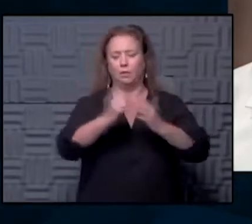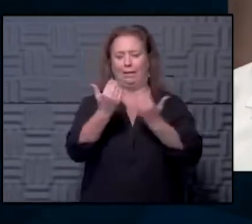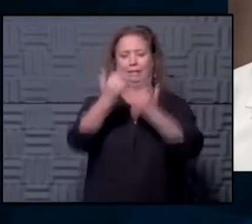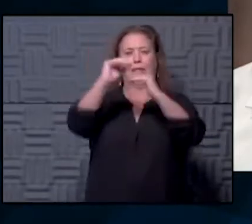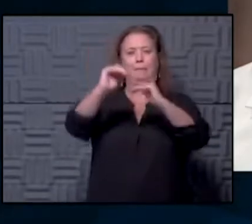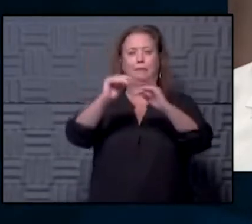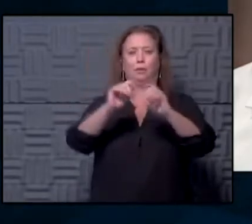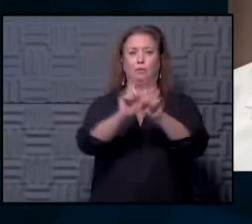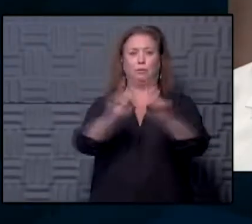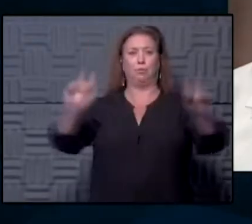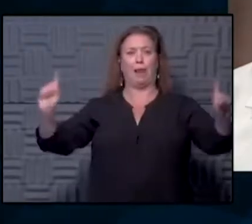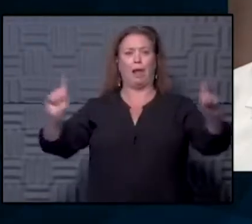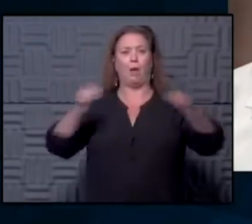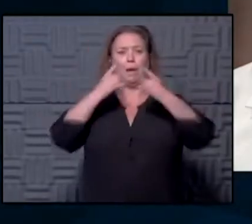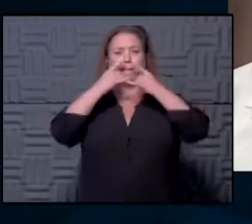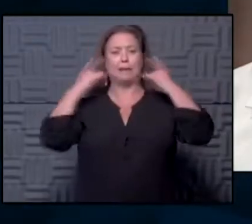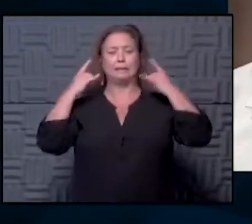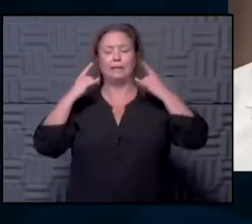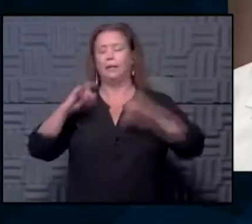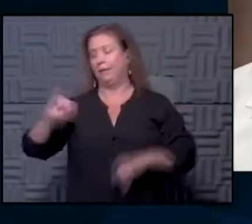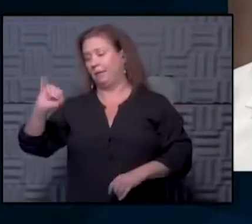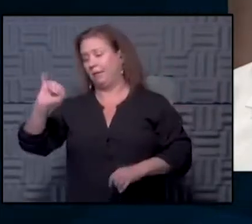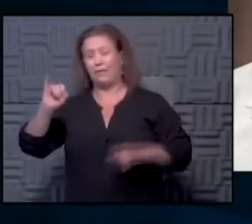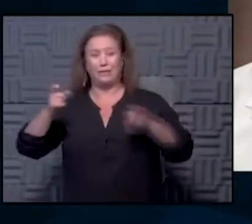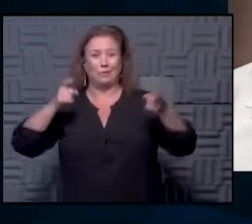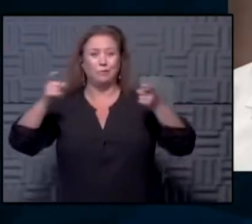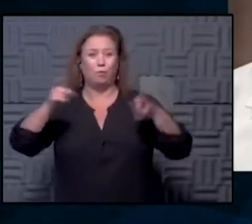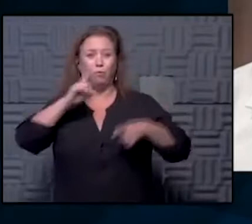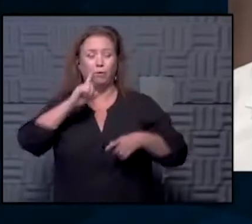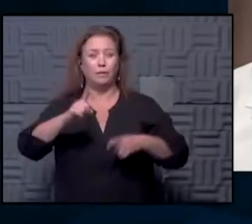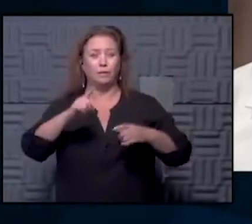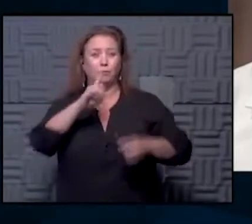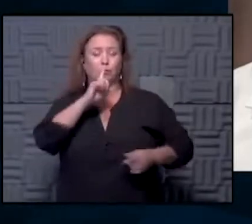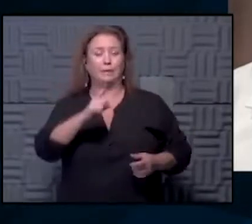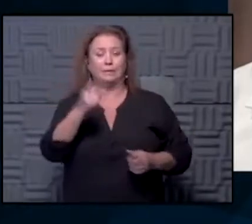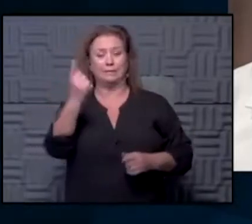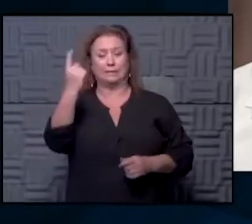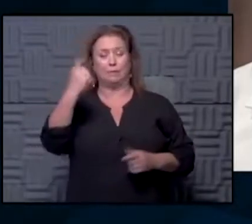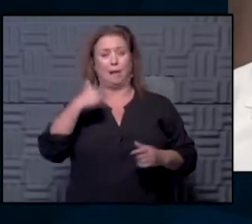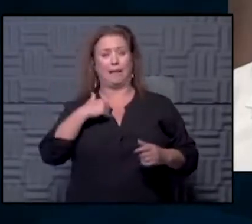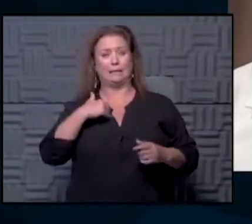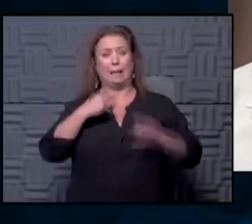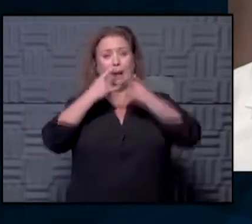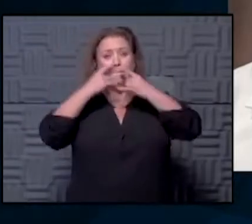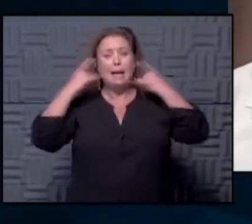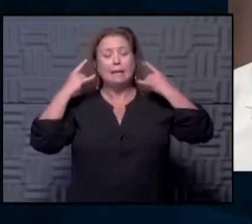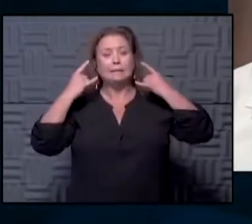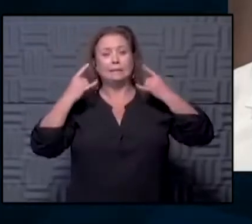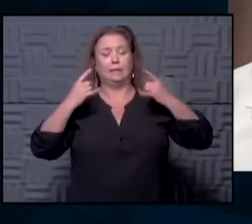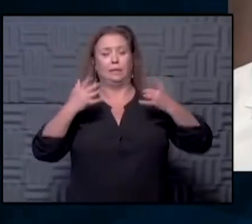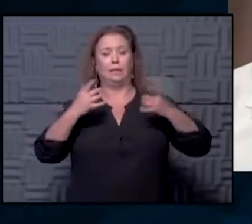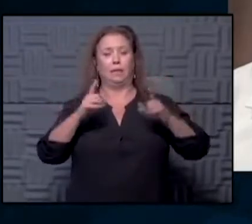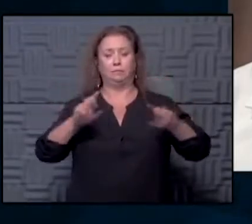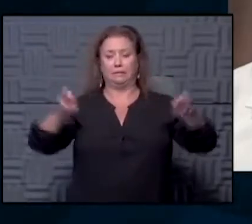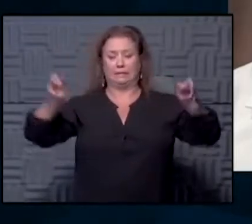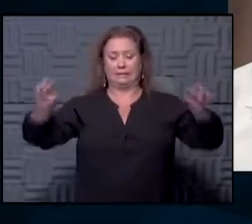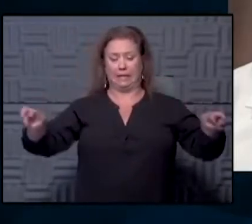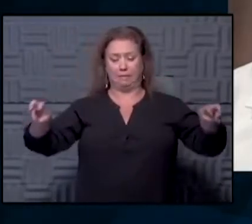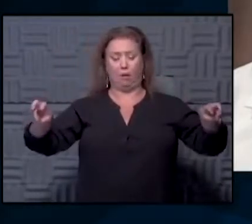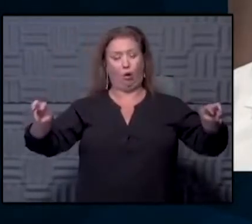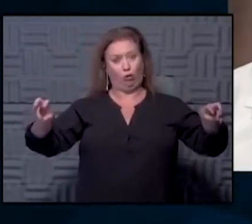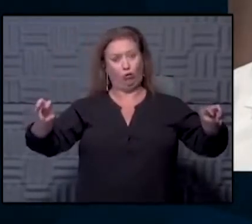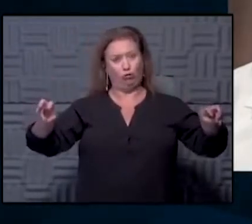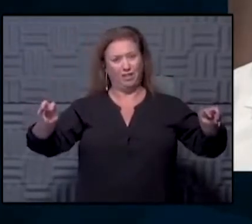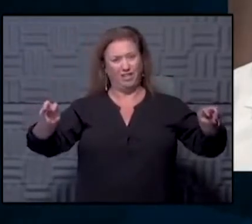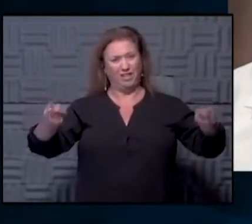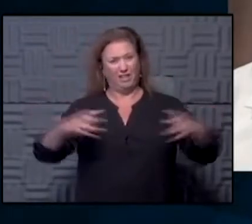wear masks. Yeah, the infection control part of that is clearly true. So if somebody has a mask at a game and is still sitting far apart, would